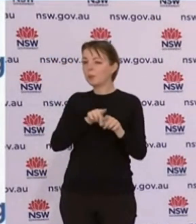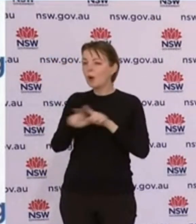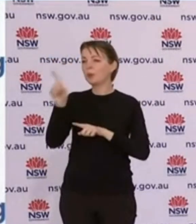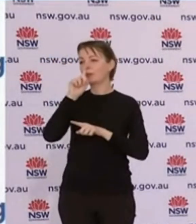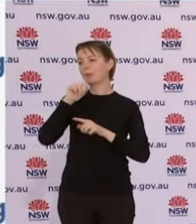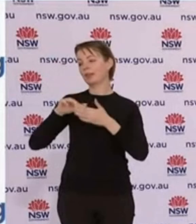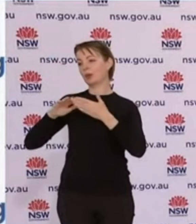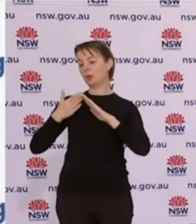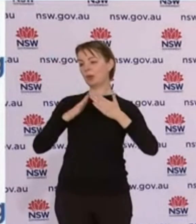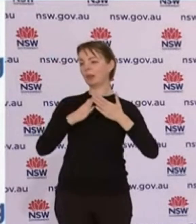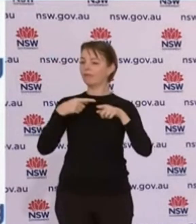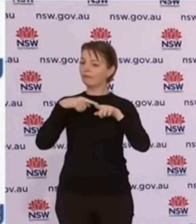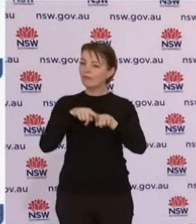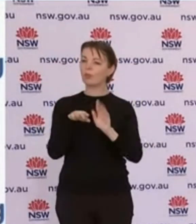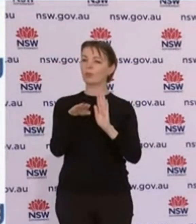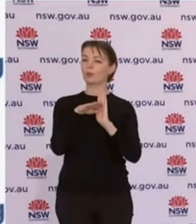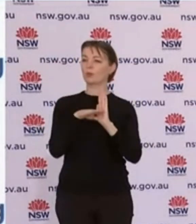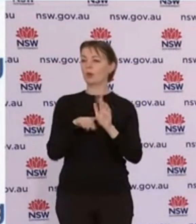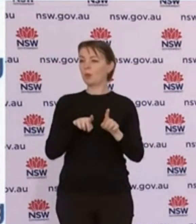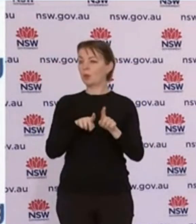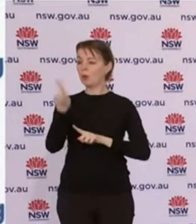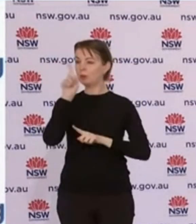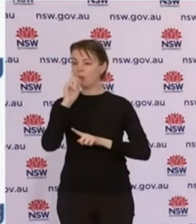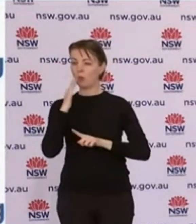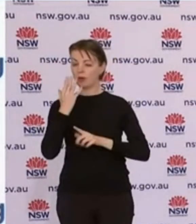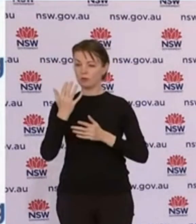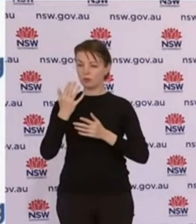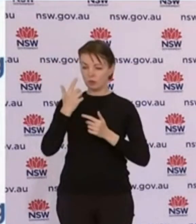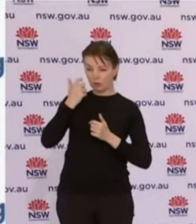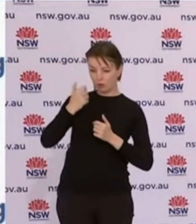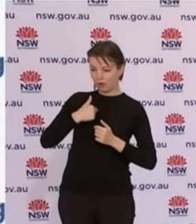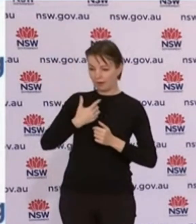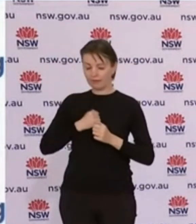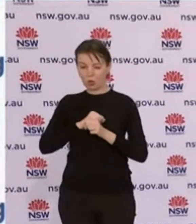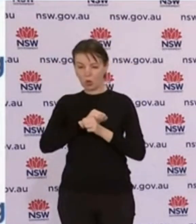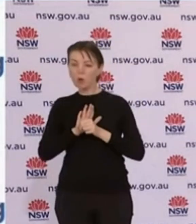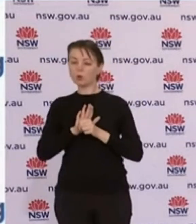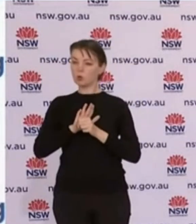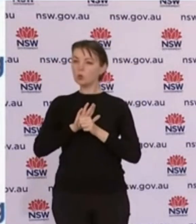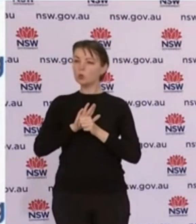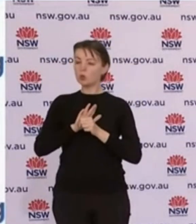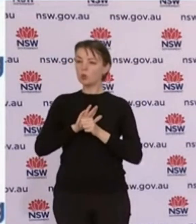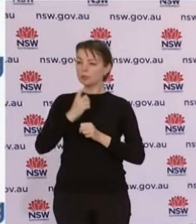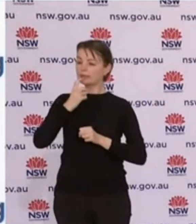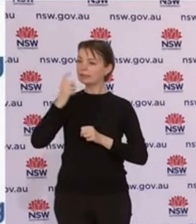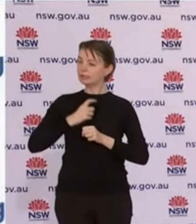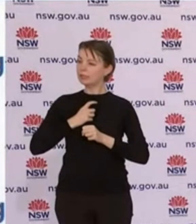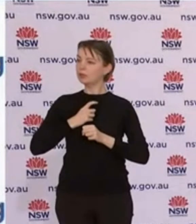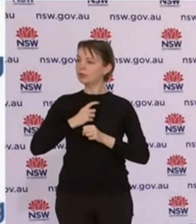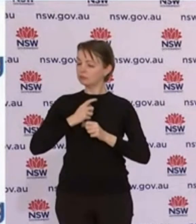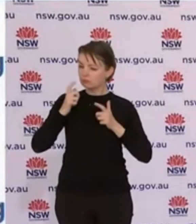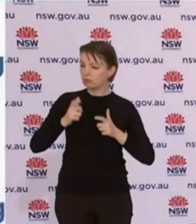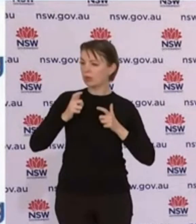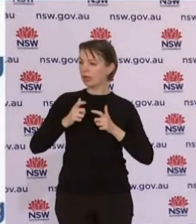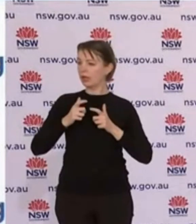We know the vast majority of people diagnosed with COVID-19 do the right thing. The vast majority of people who are close contacts do the